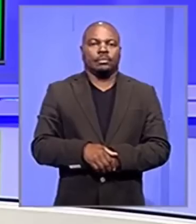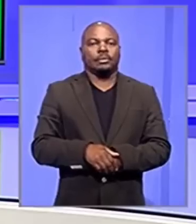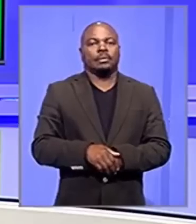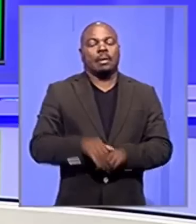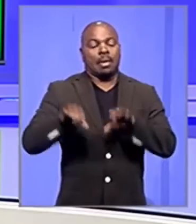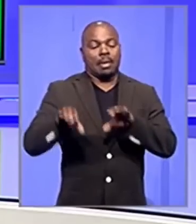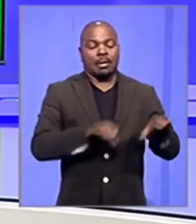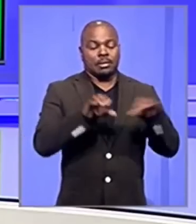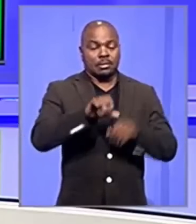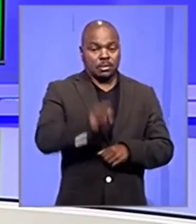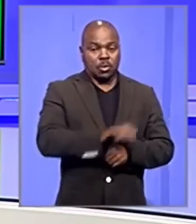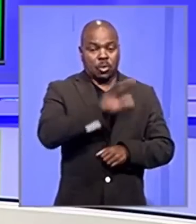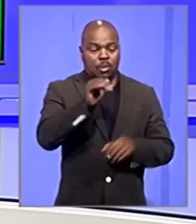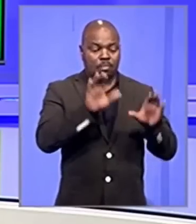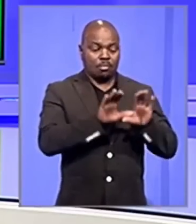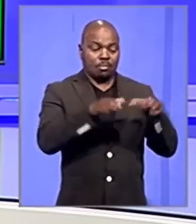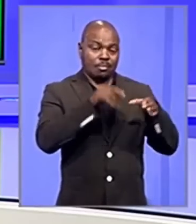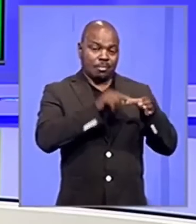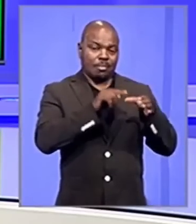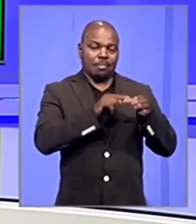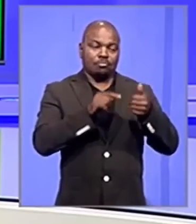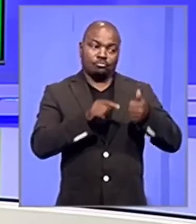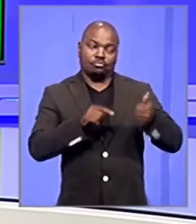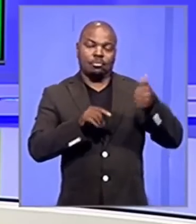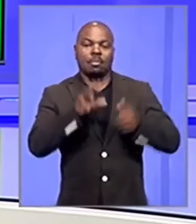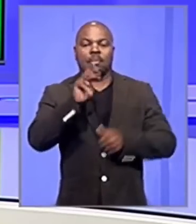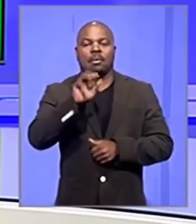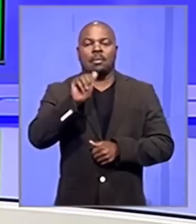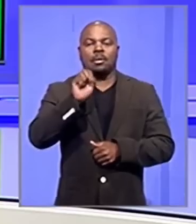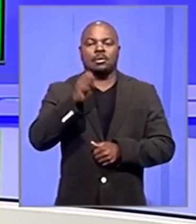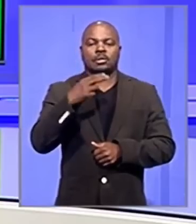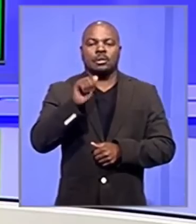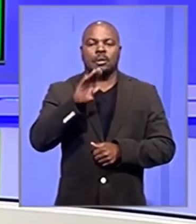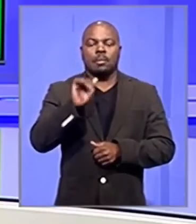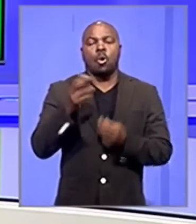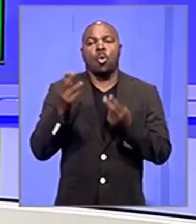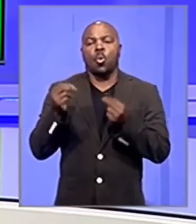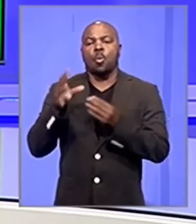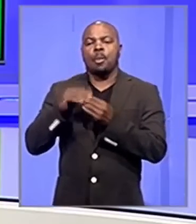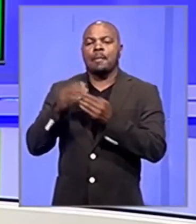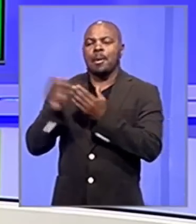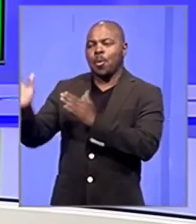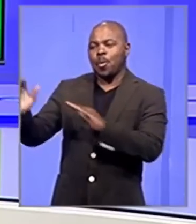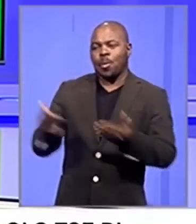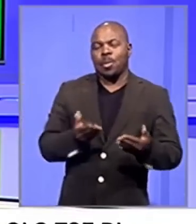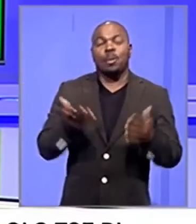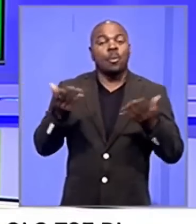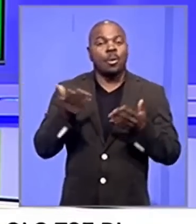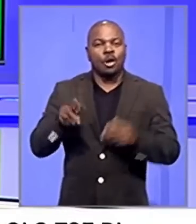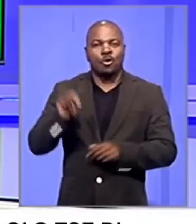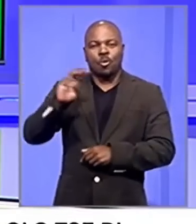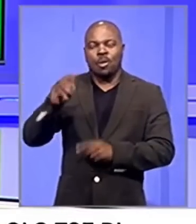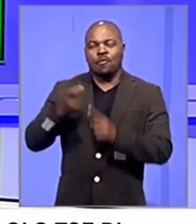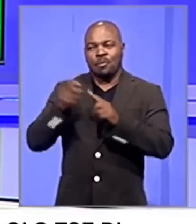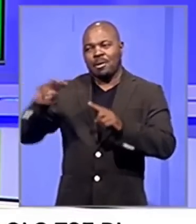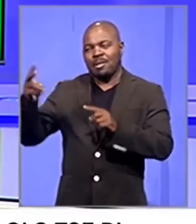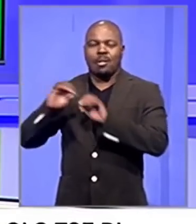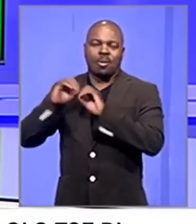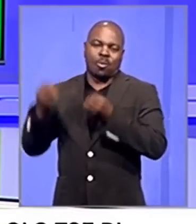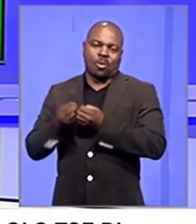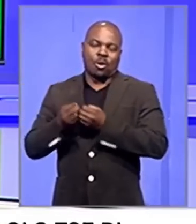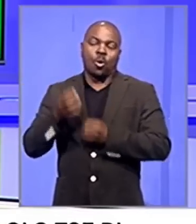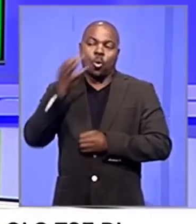Moeteledipele wa Action SA Herman Mashaba wa amogetse ditokololo tse dintšhwa go tswa mo makokong a mangwe kwa North West. A re